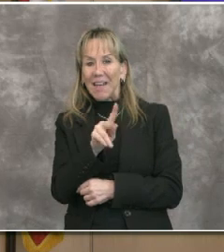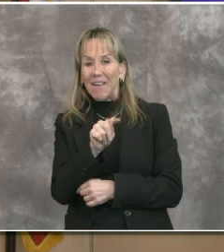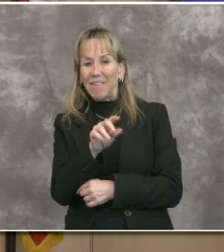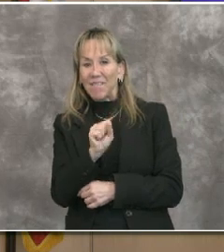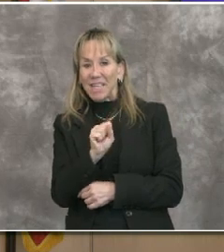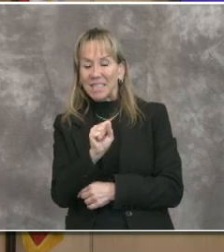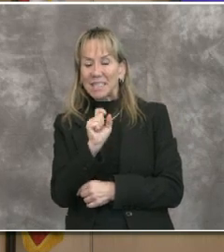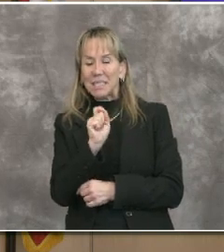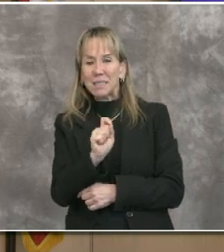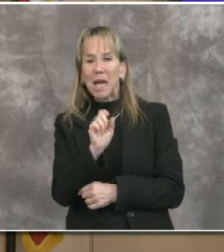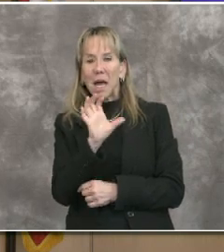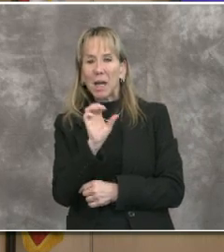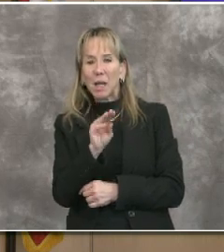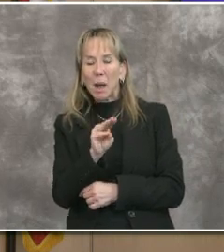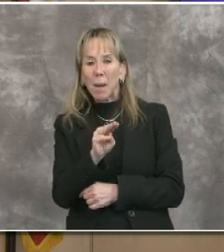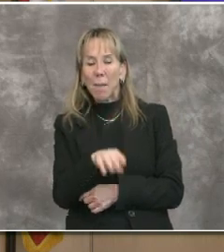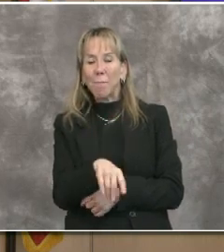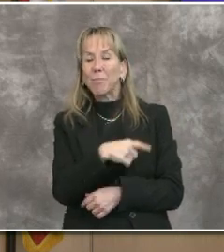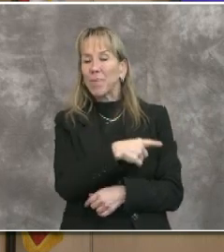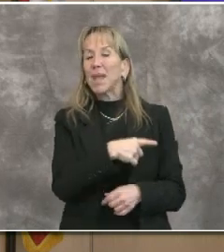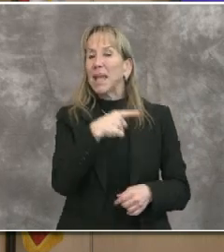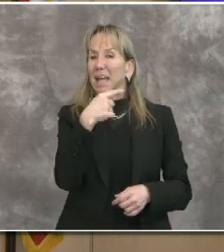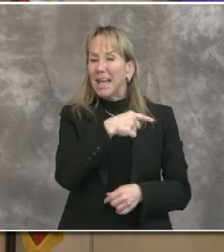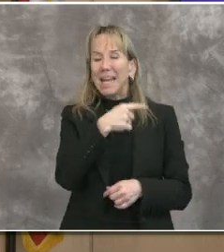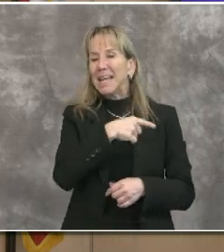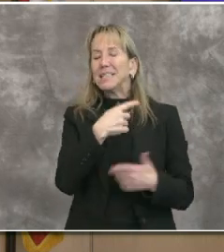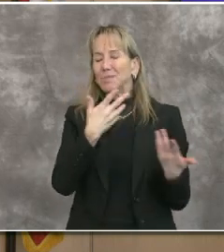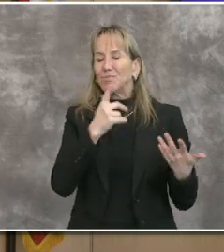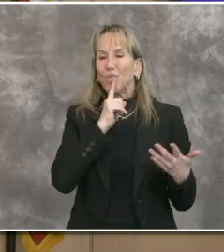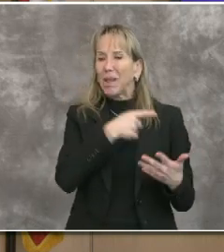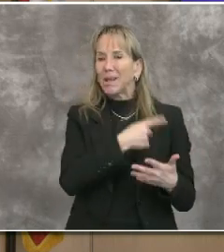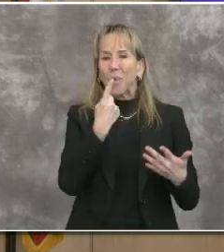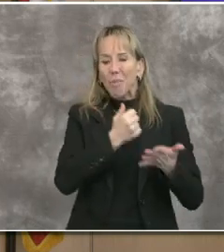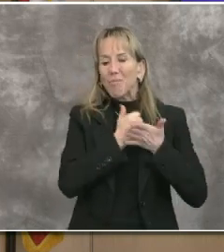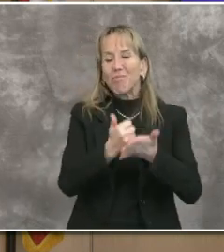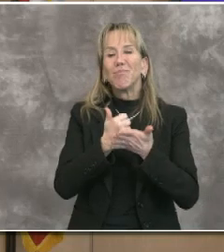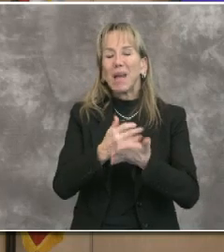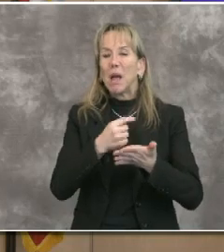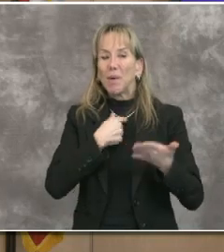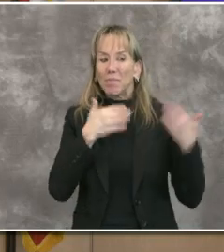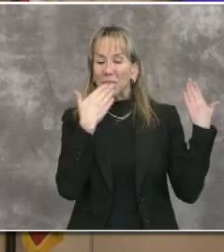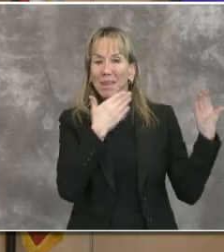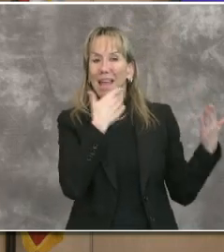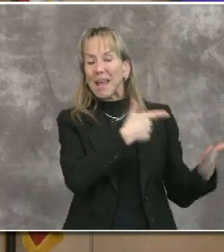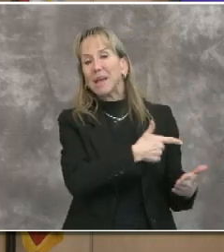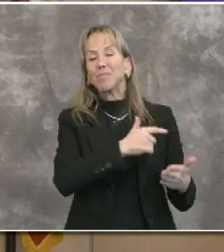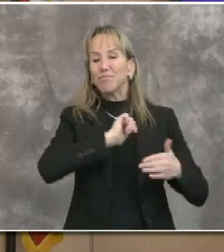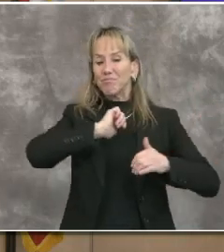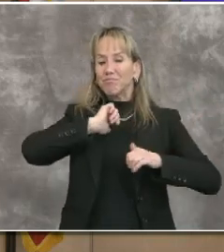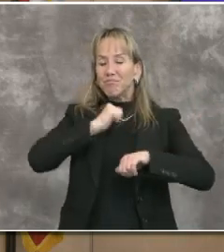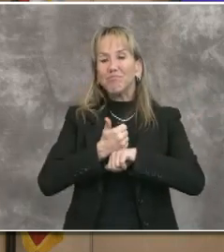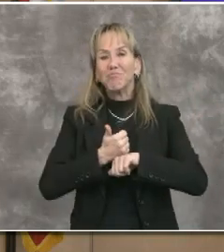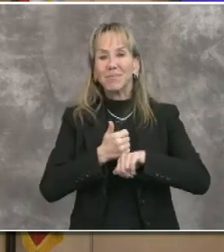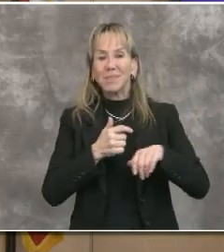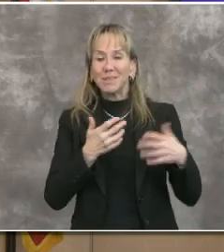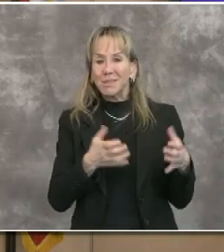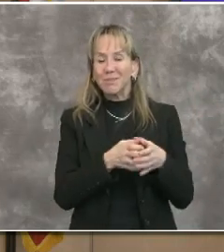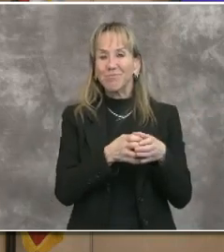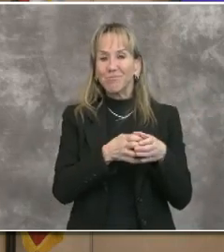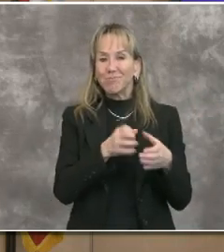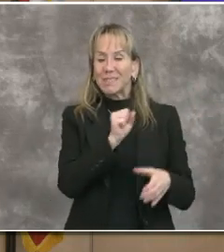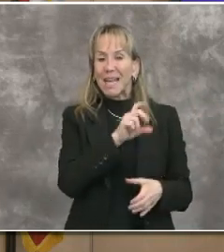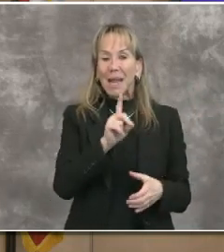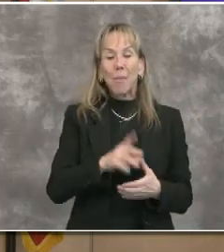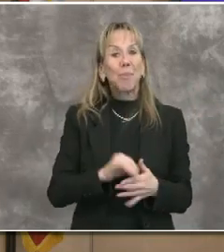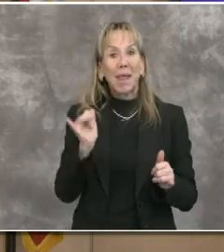has always been a team player, and we appreciate him helping Team San Diego. Finally, I want to give a shout out to one of our